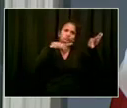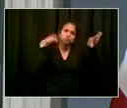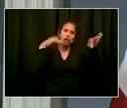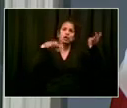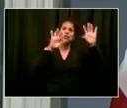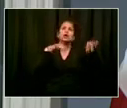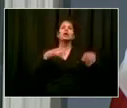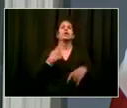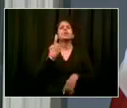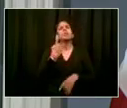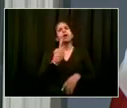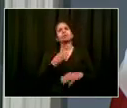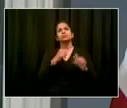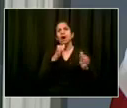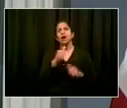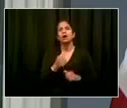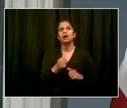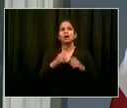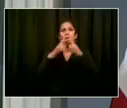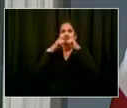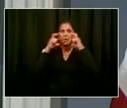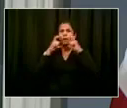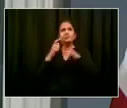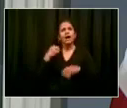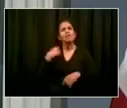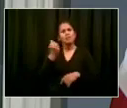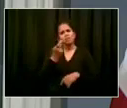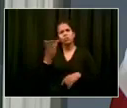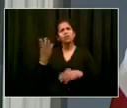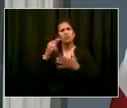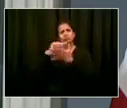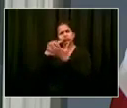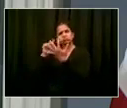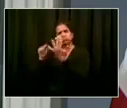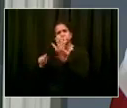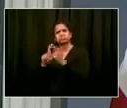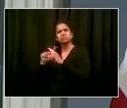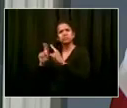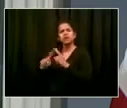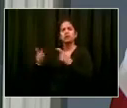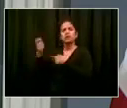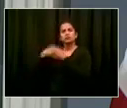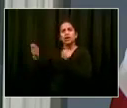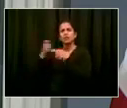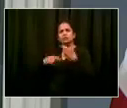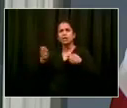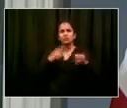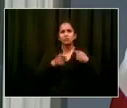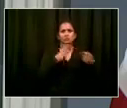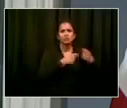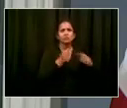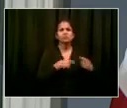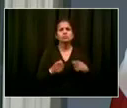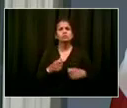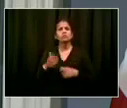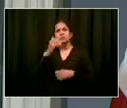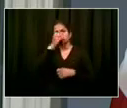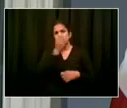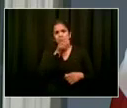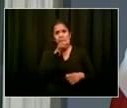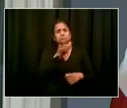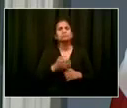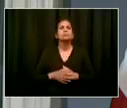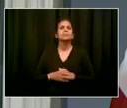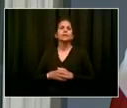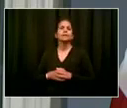Most importantly, choose a face covering that fits snugly against the sides of your face and that completely covers your nose